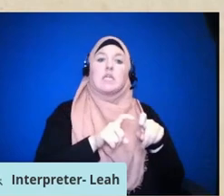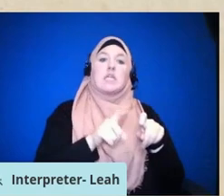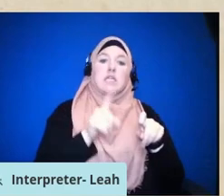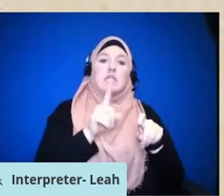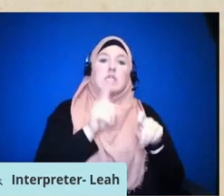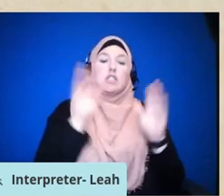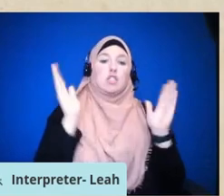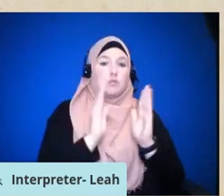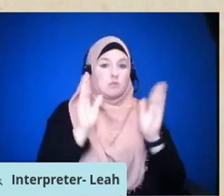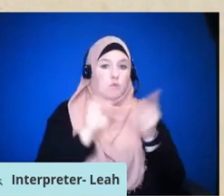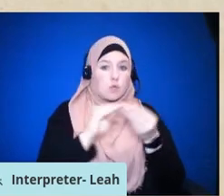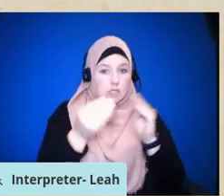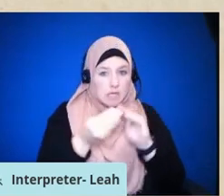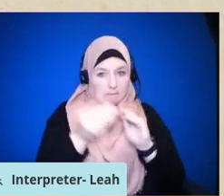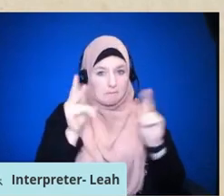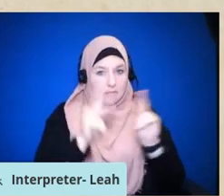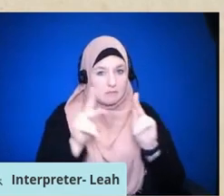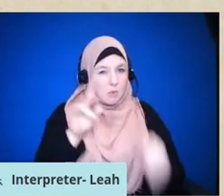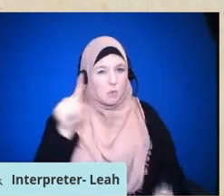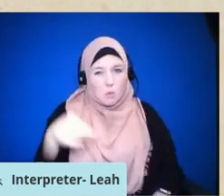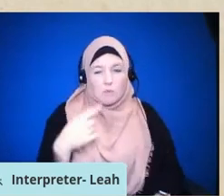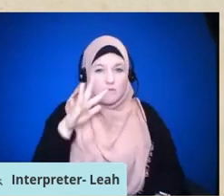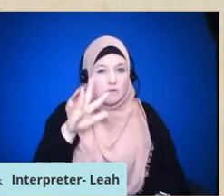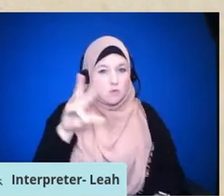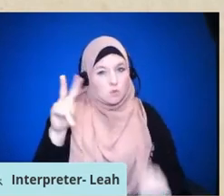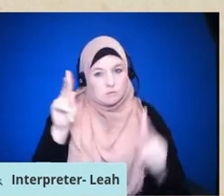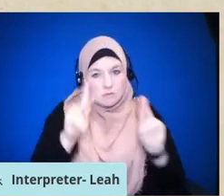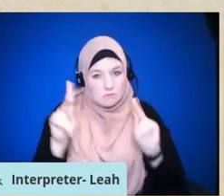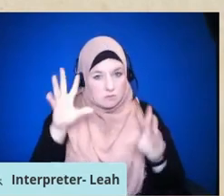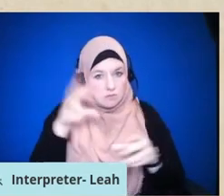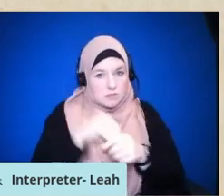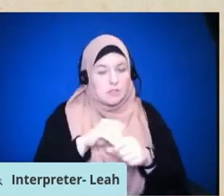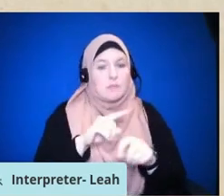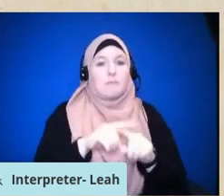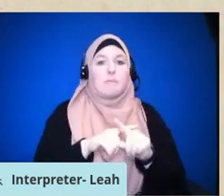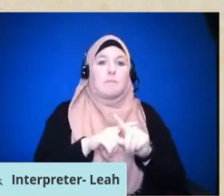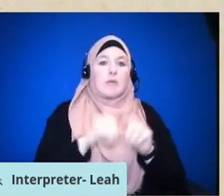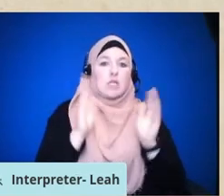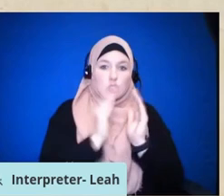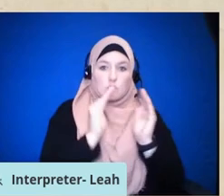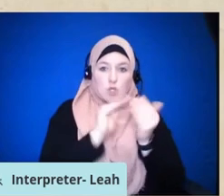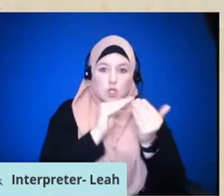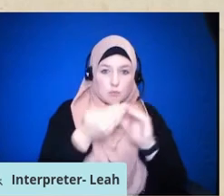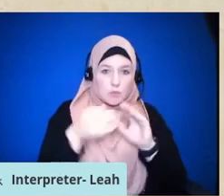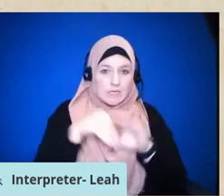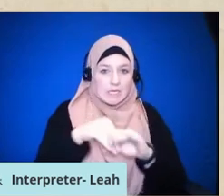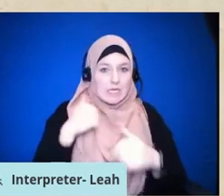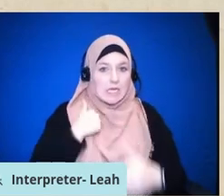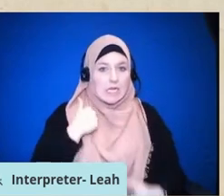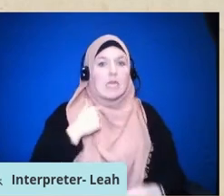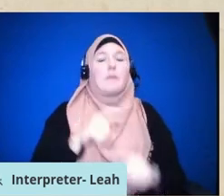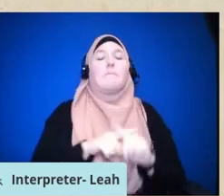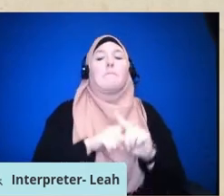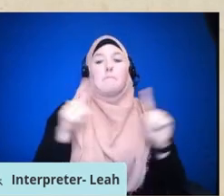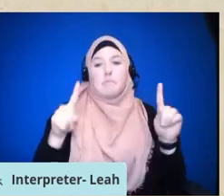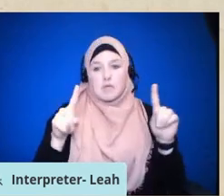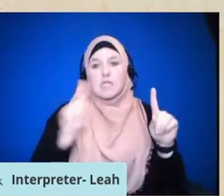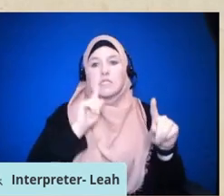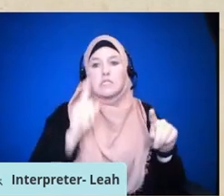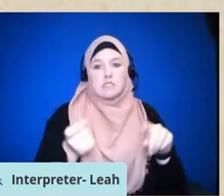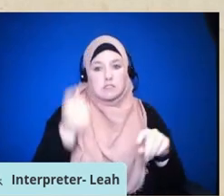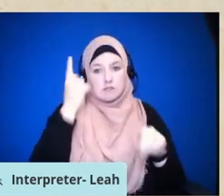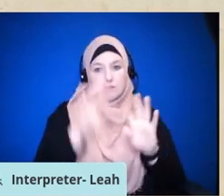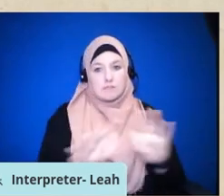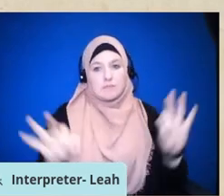among a small number of participants, among the members of the Azerbaijani community in Canada, but it underscores